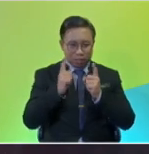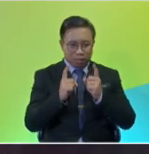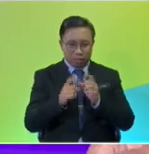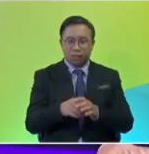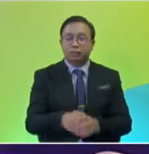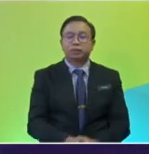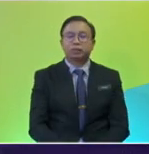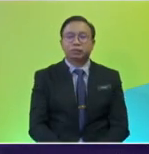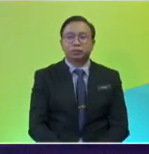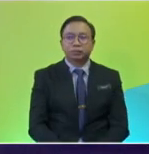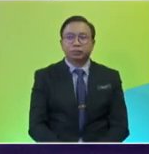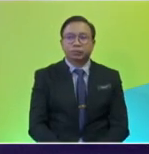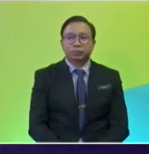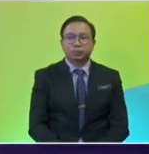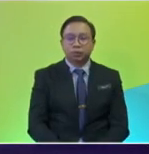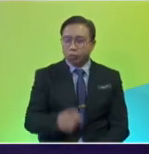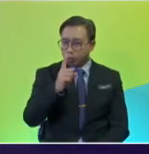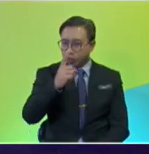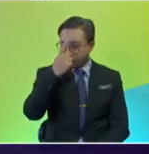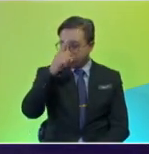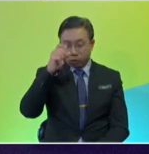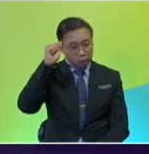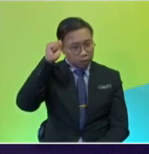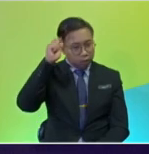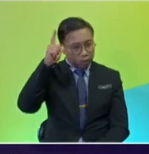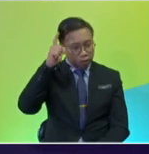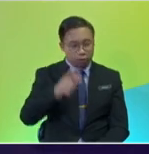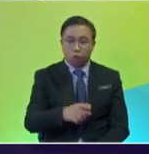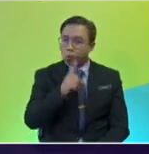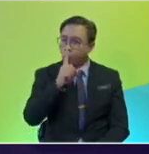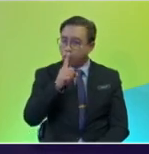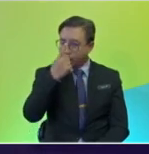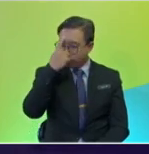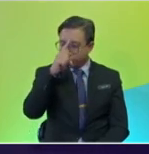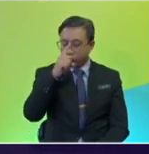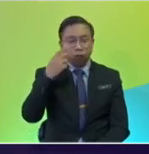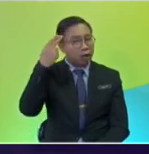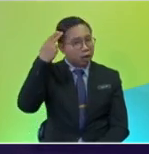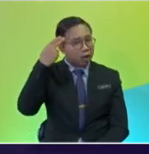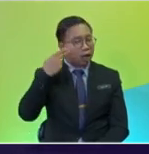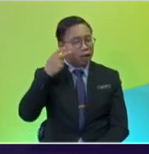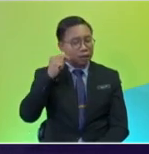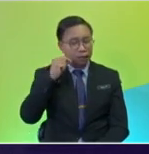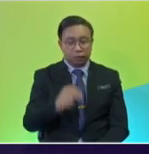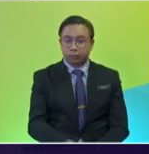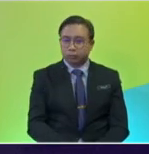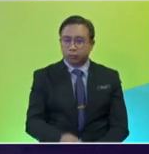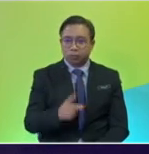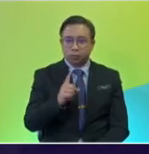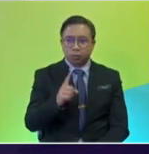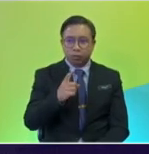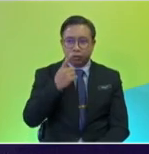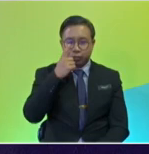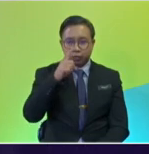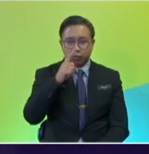each. All right. One for Alicia. Mm-hmm. One for Hannah. Yes. One